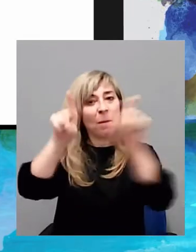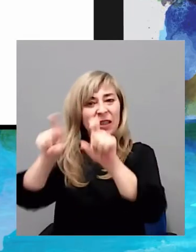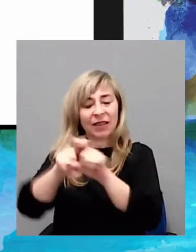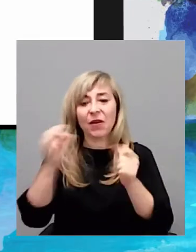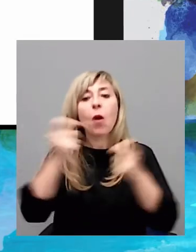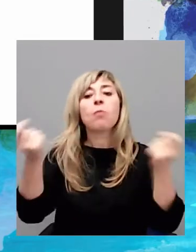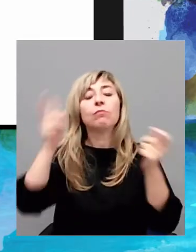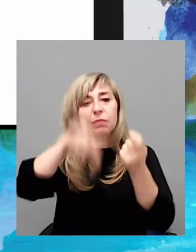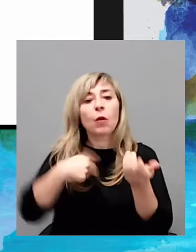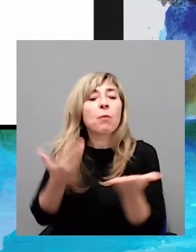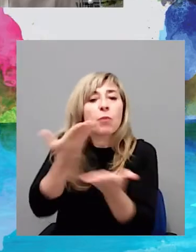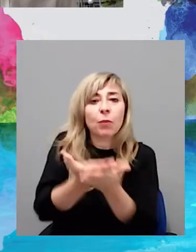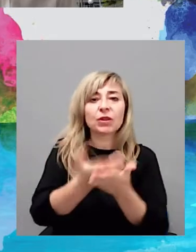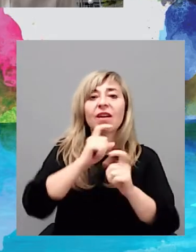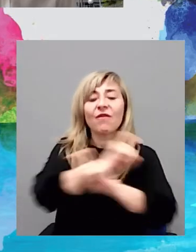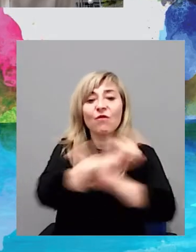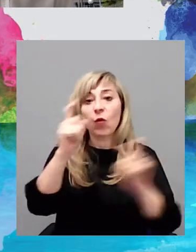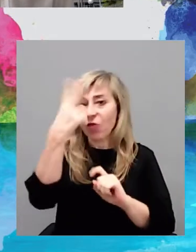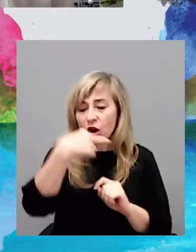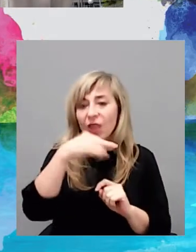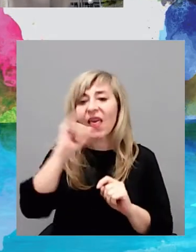And this is free training.